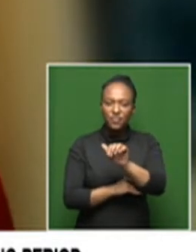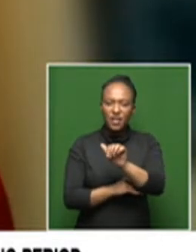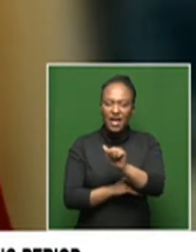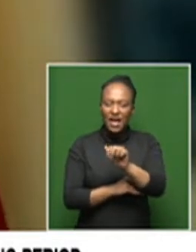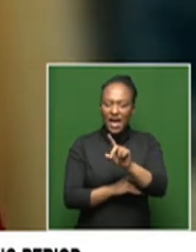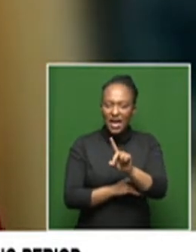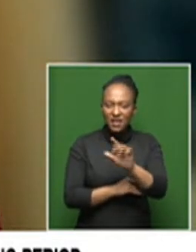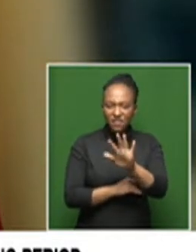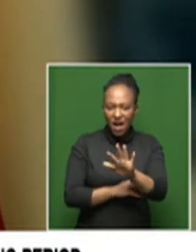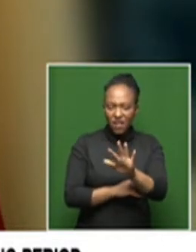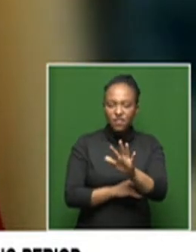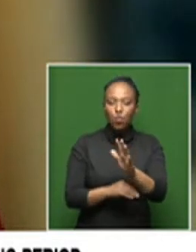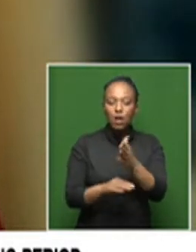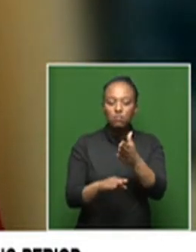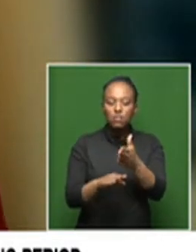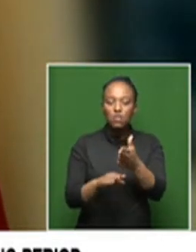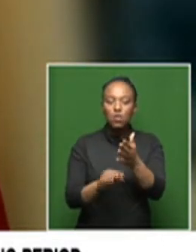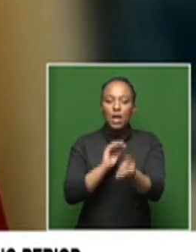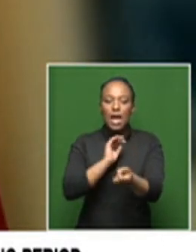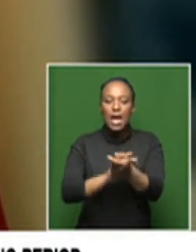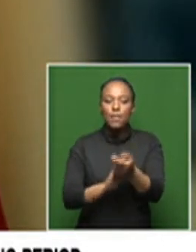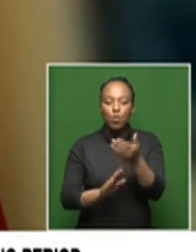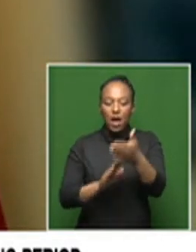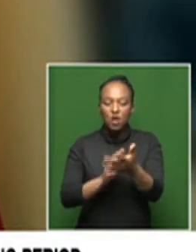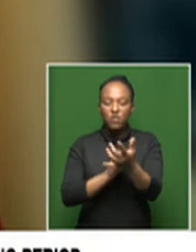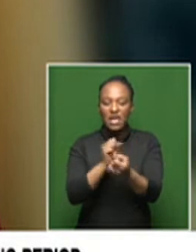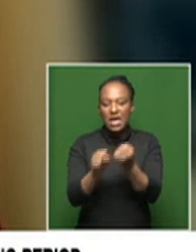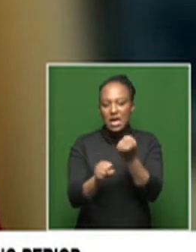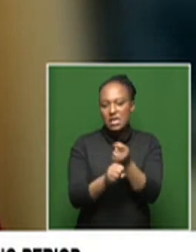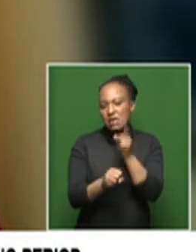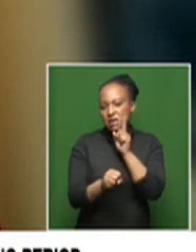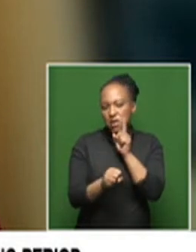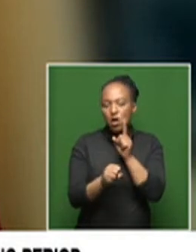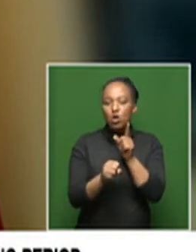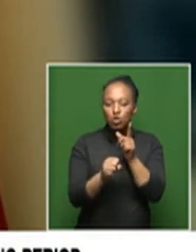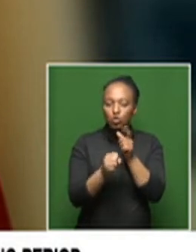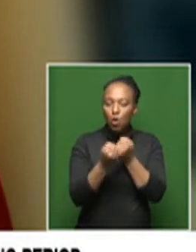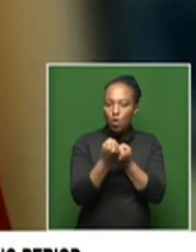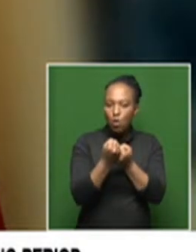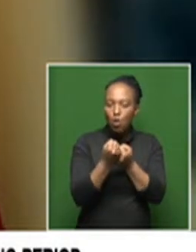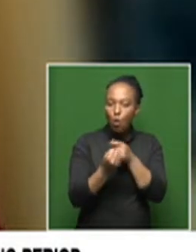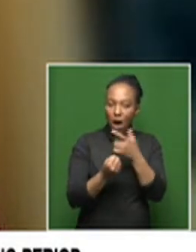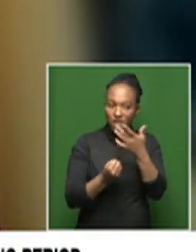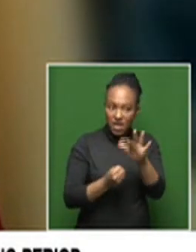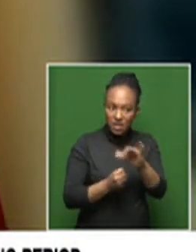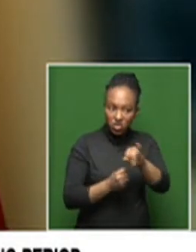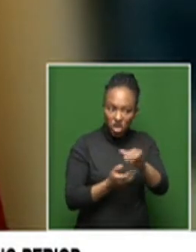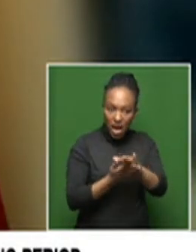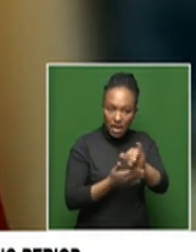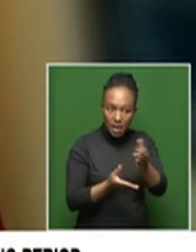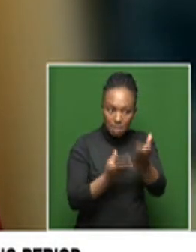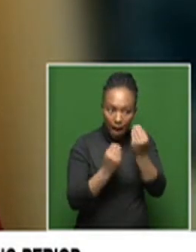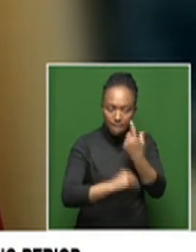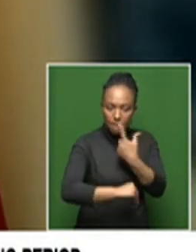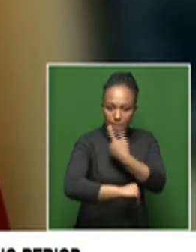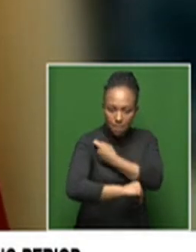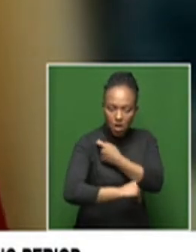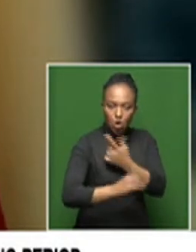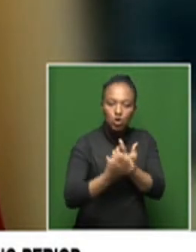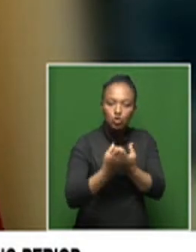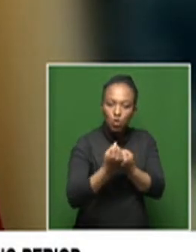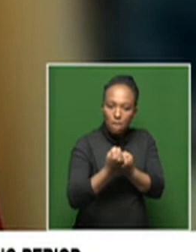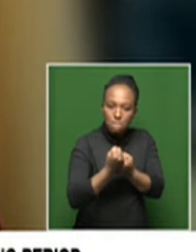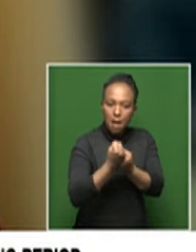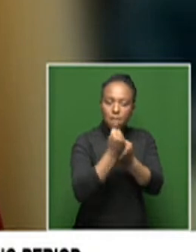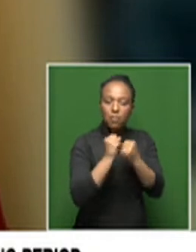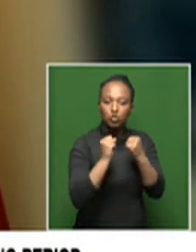will happen towards the end of the year, where we'll explore boosting the single jab J&J. So that'll be an ongoing work that we'll be